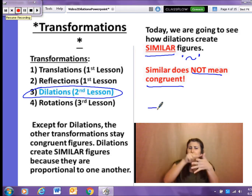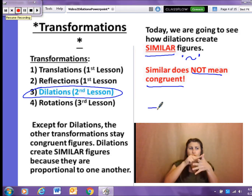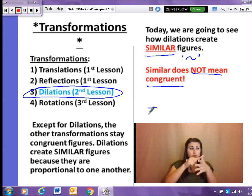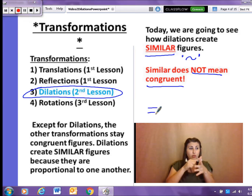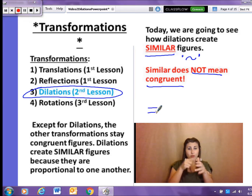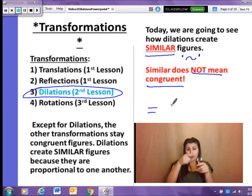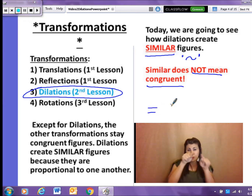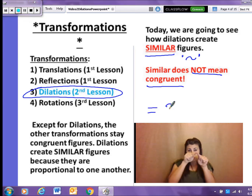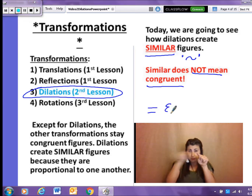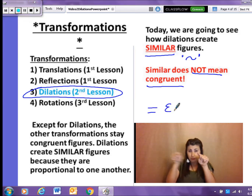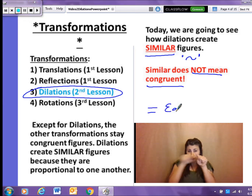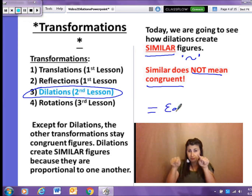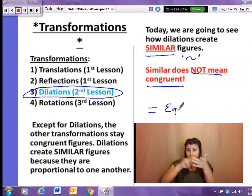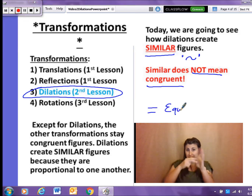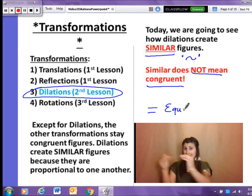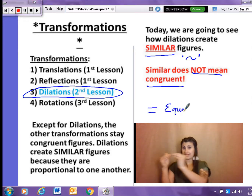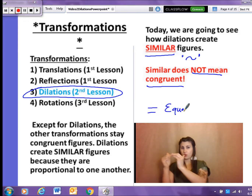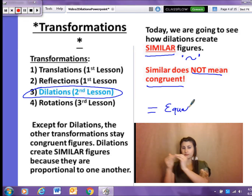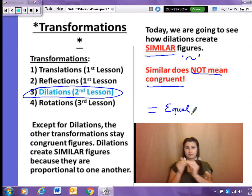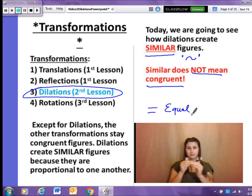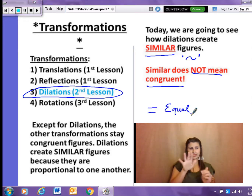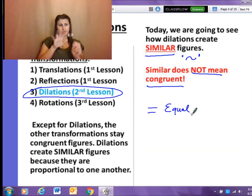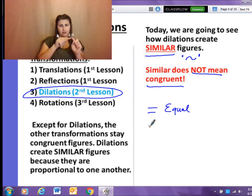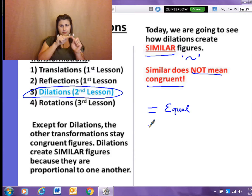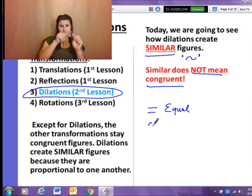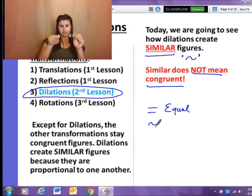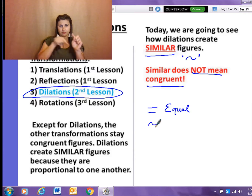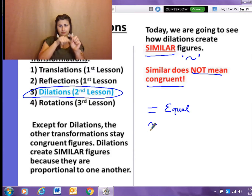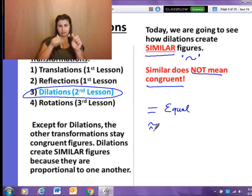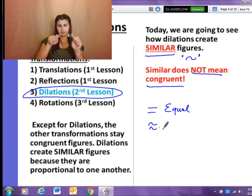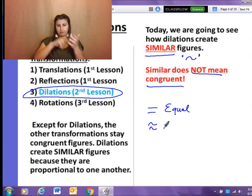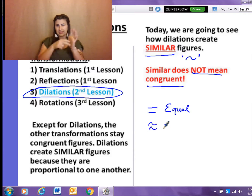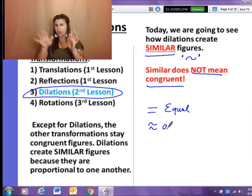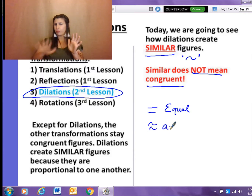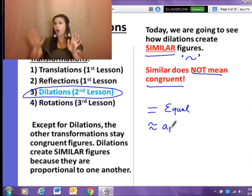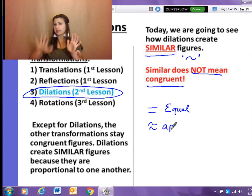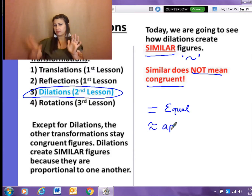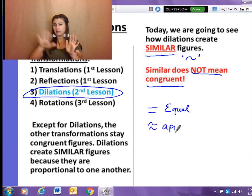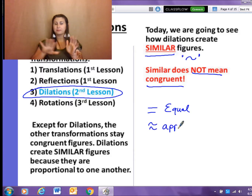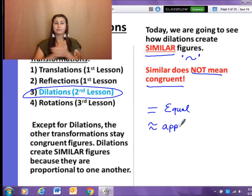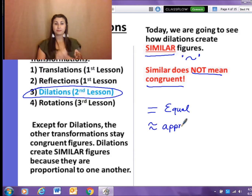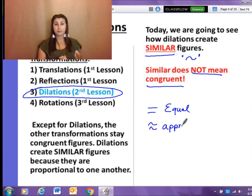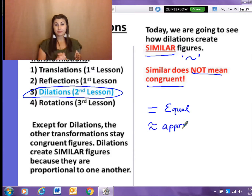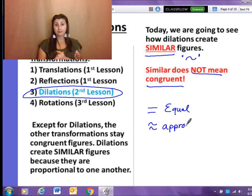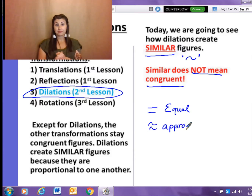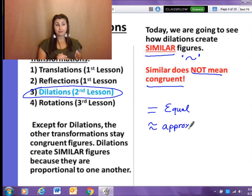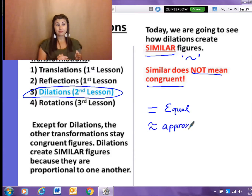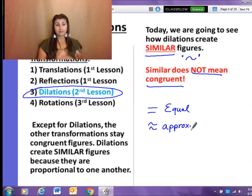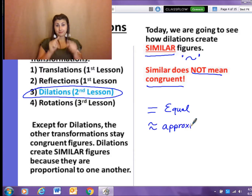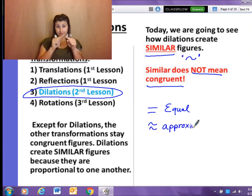And just a little review. This is the equal symbol. This is the approximate